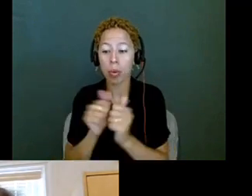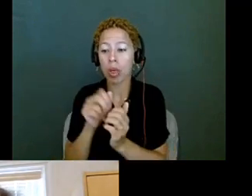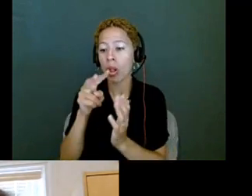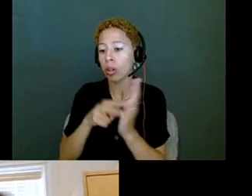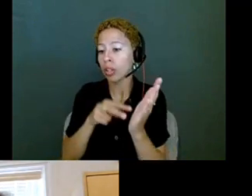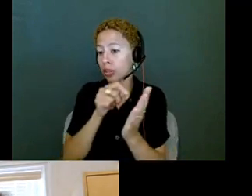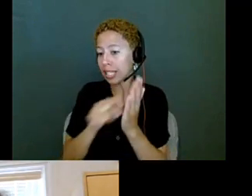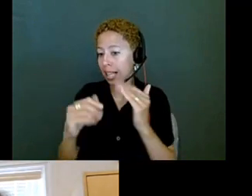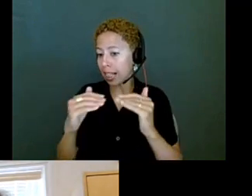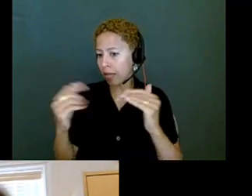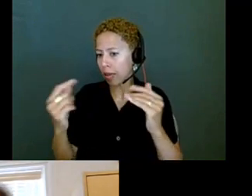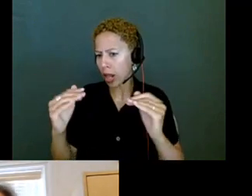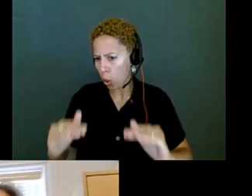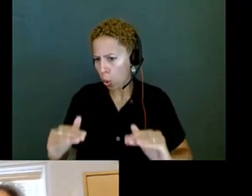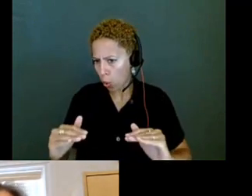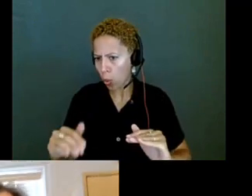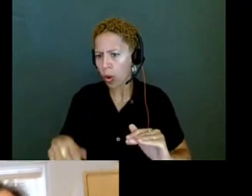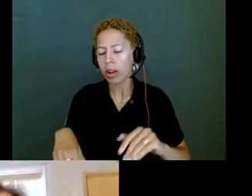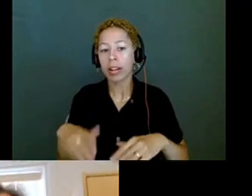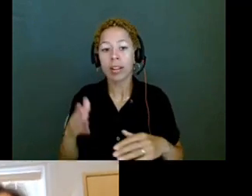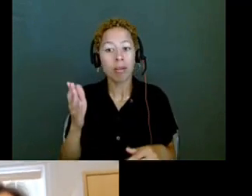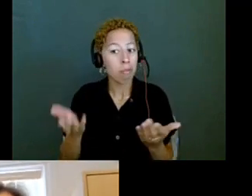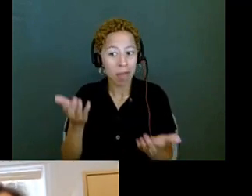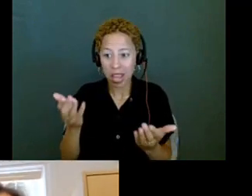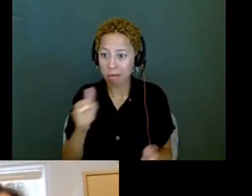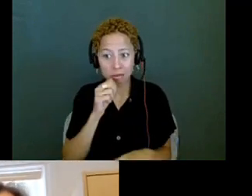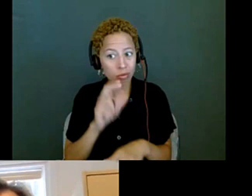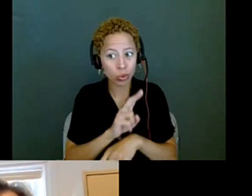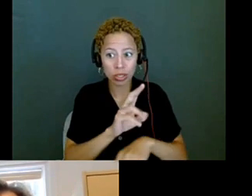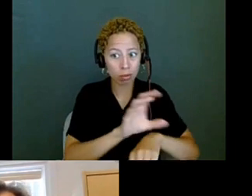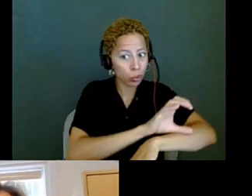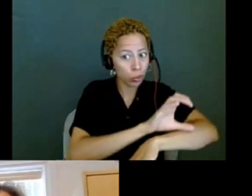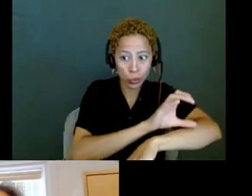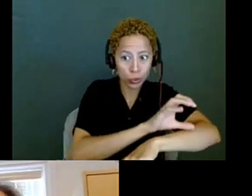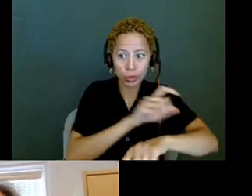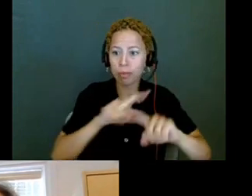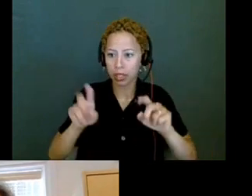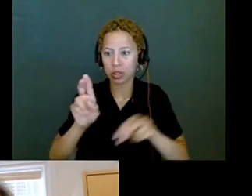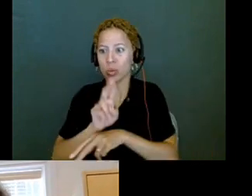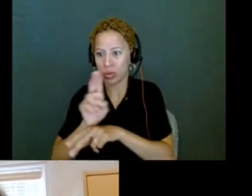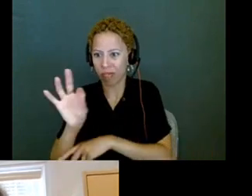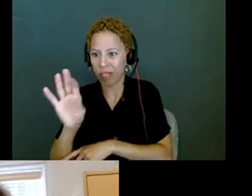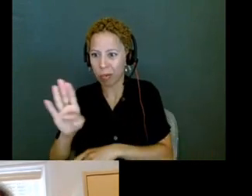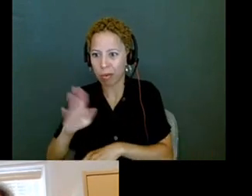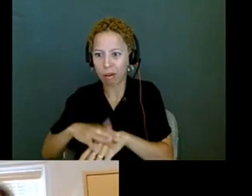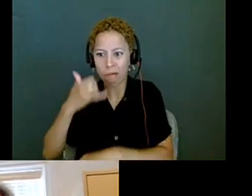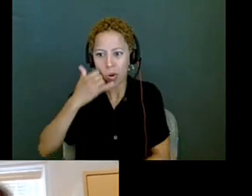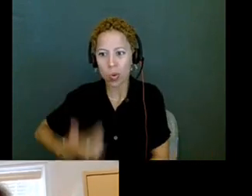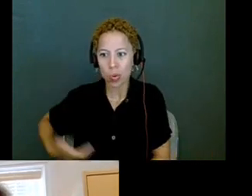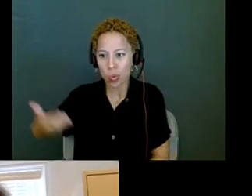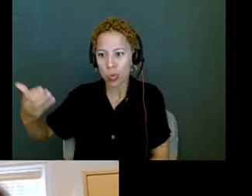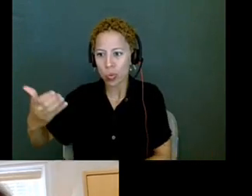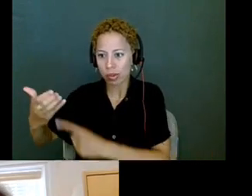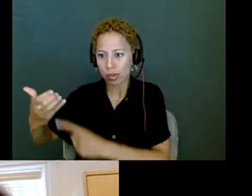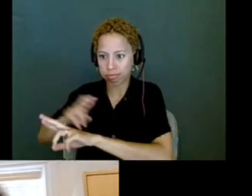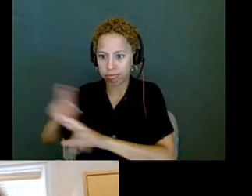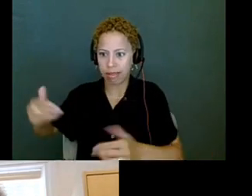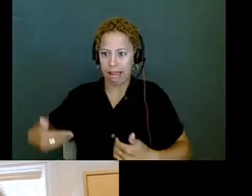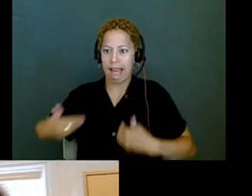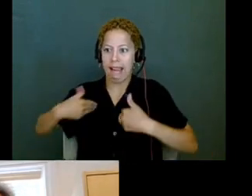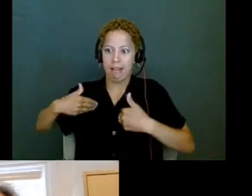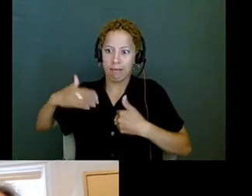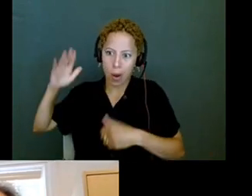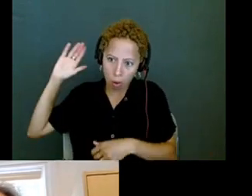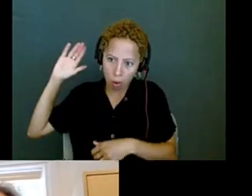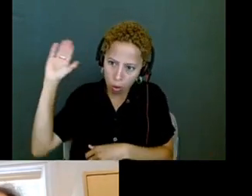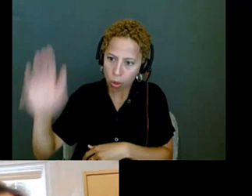they may never have used a computer, but they've got Facebook on their phones. They're carrying this with them all the time. So it is